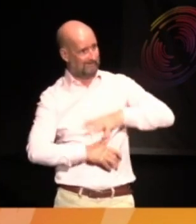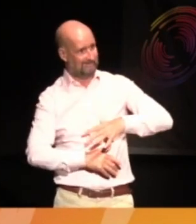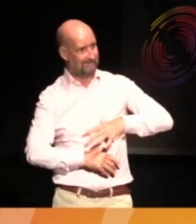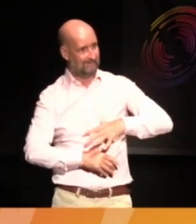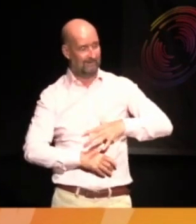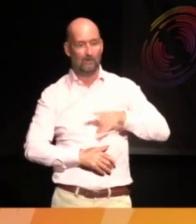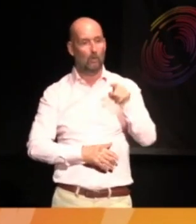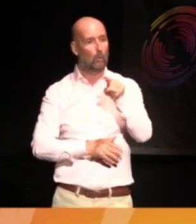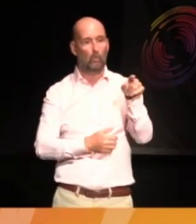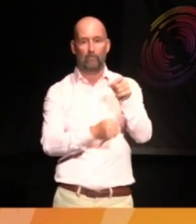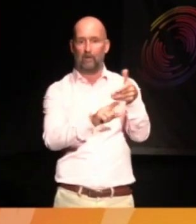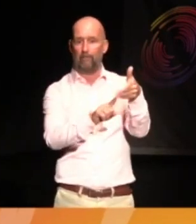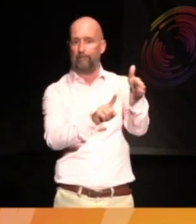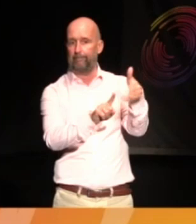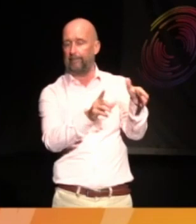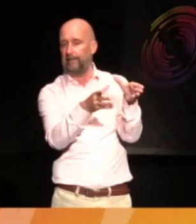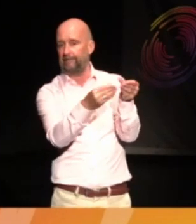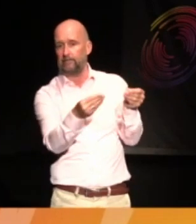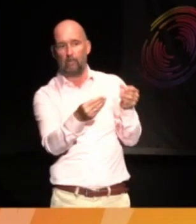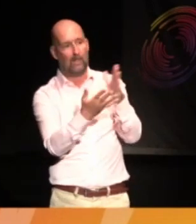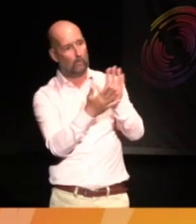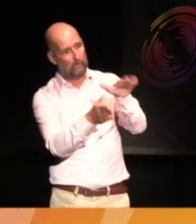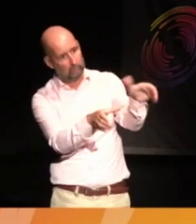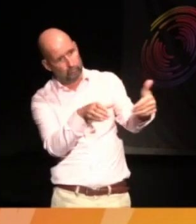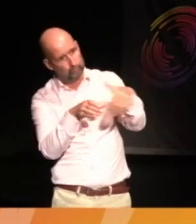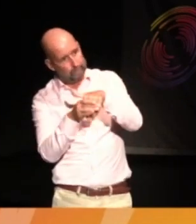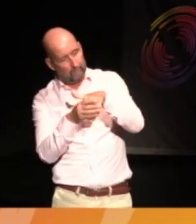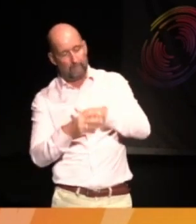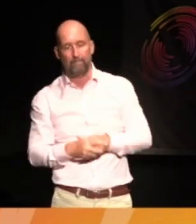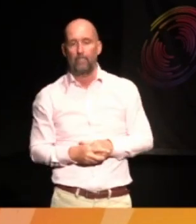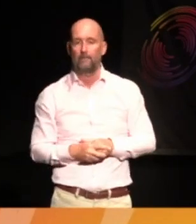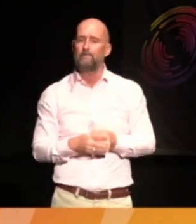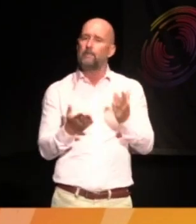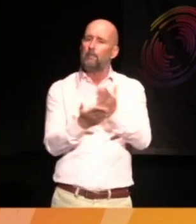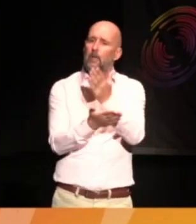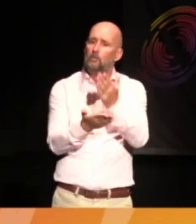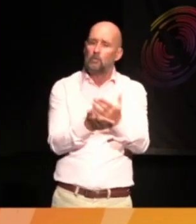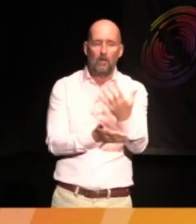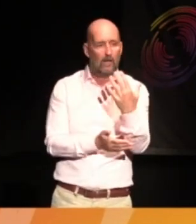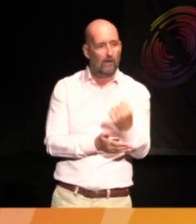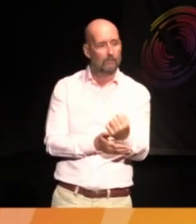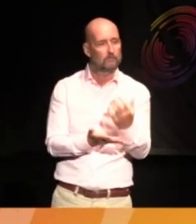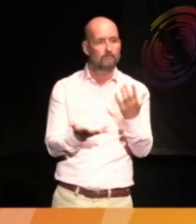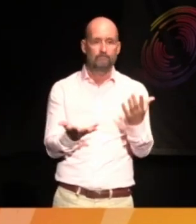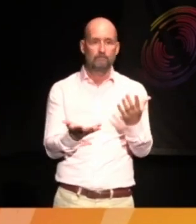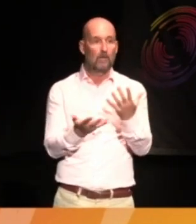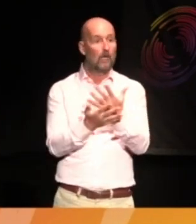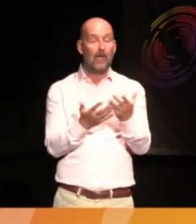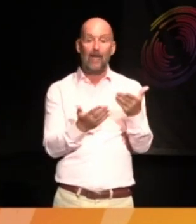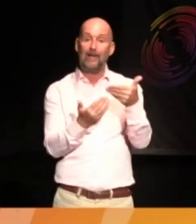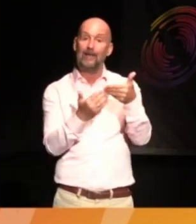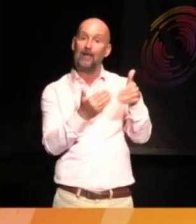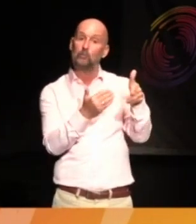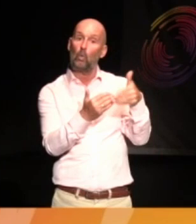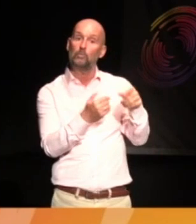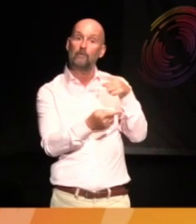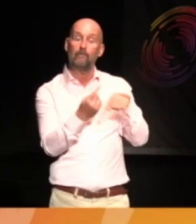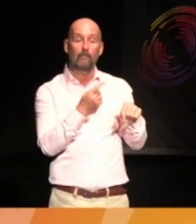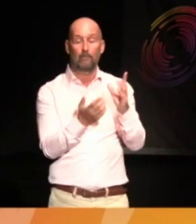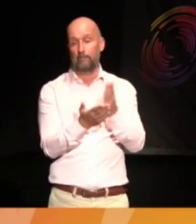been made invisible and how we can make them seen. We can make sure that we confront exclusionism by being